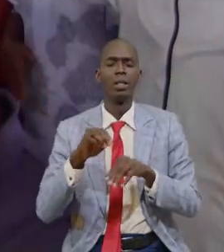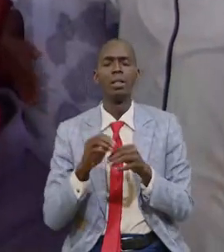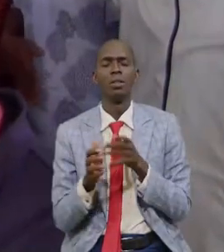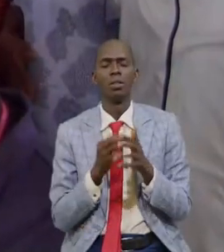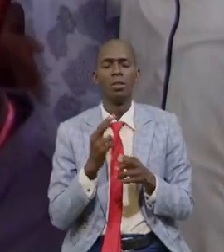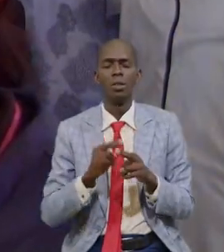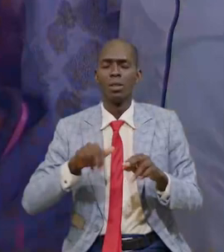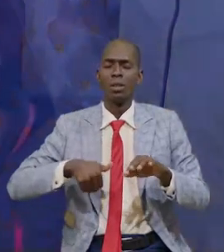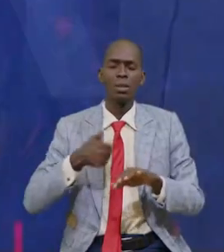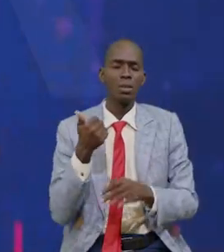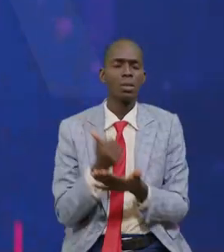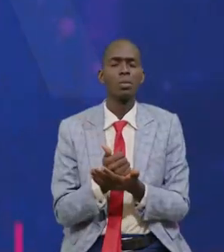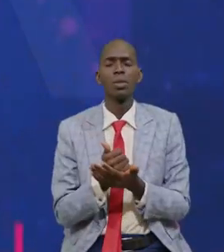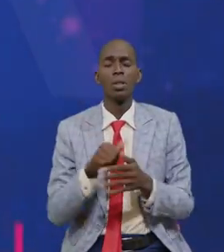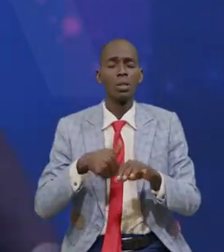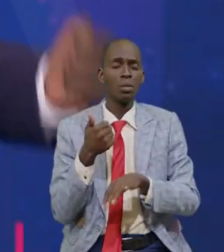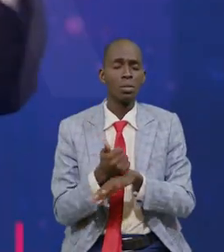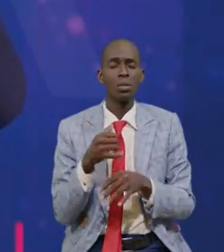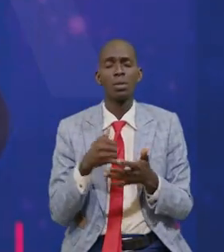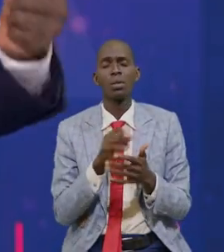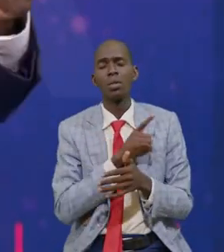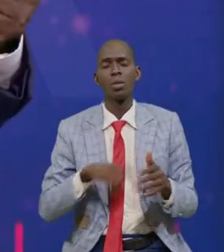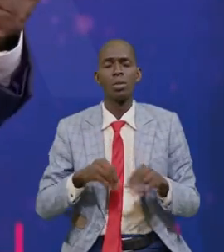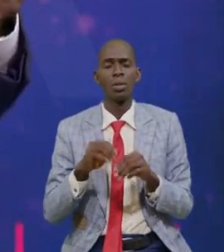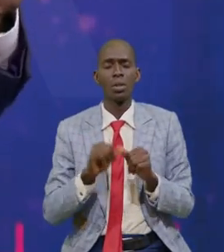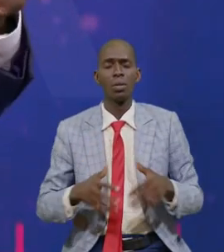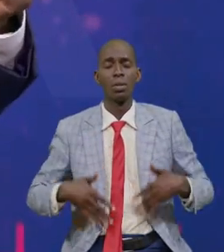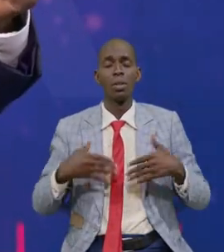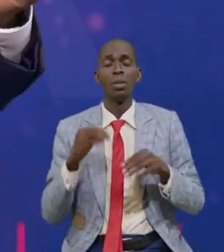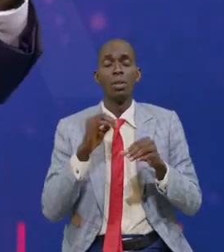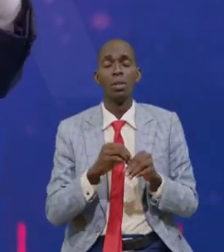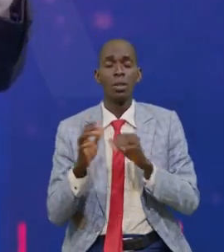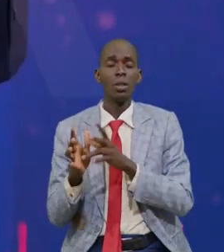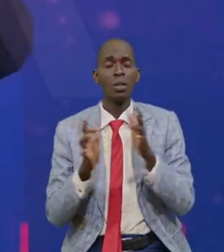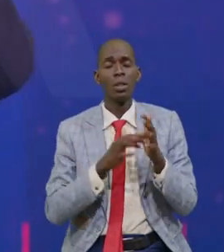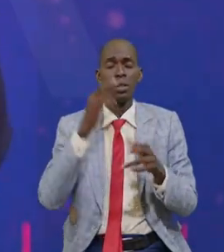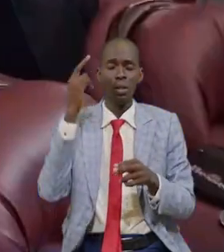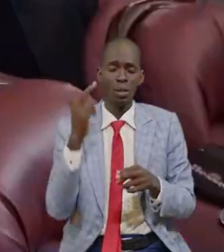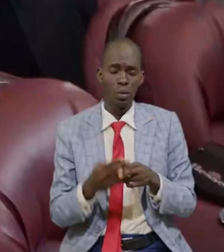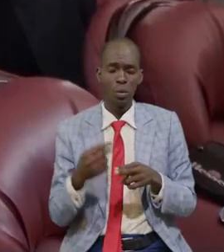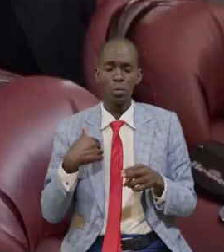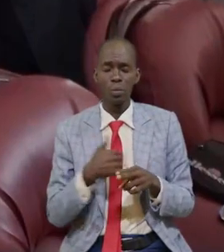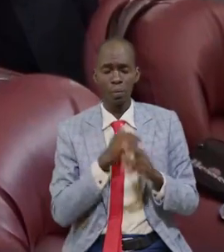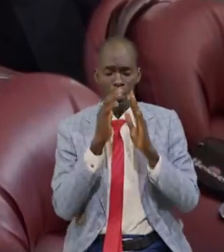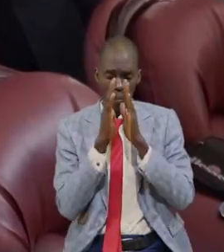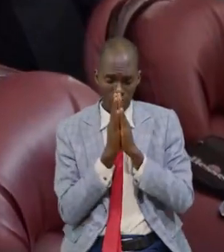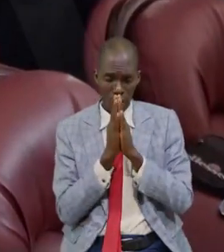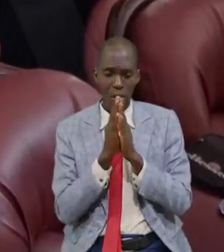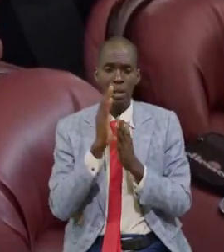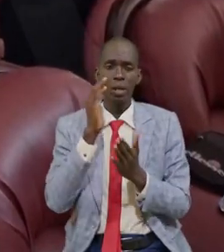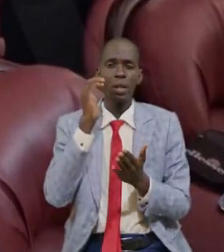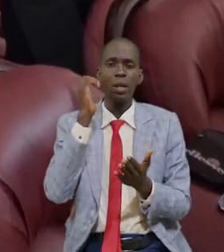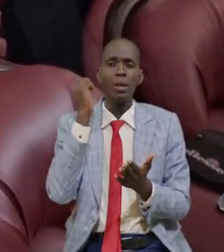Confirm it, Lord, in every life. In Jesus' name we pray.